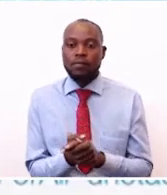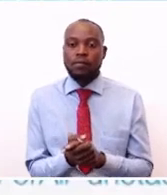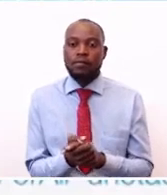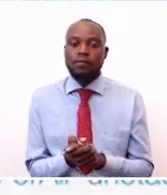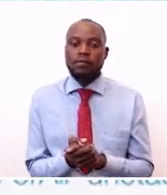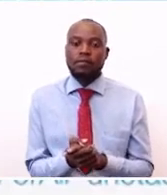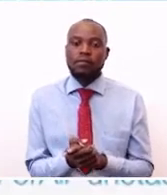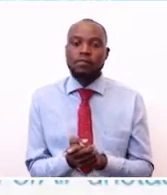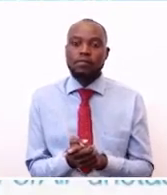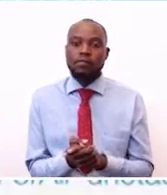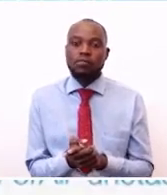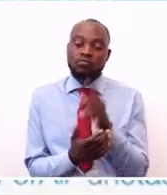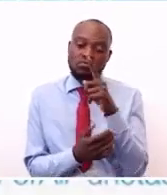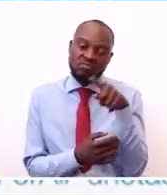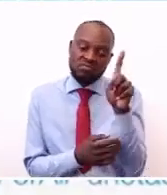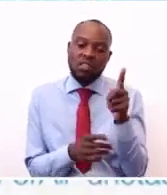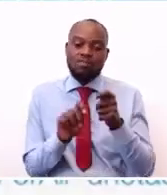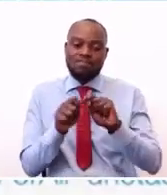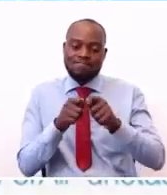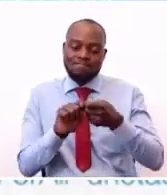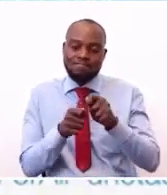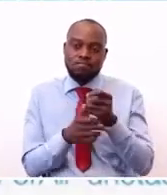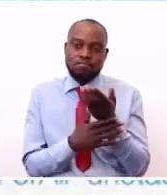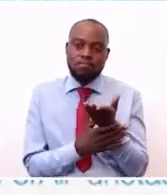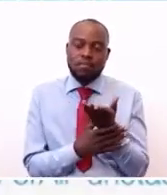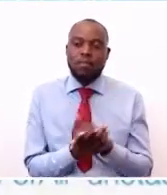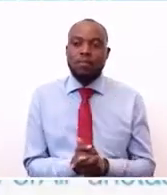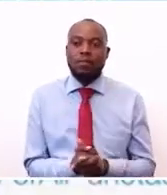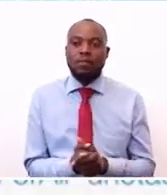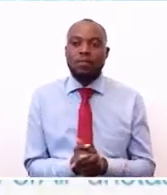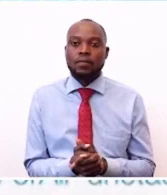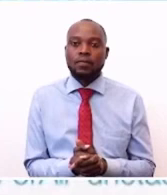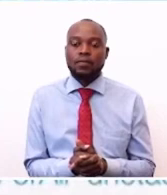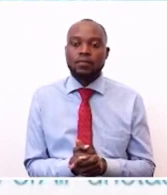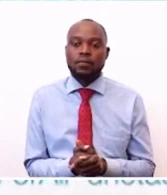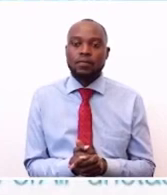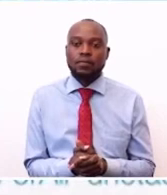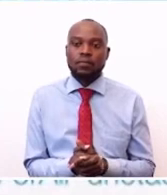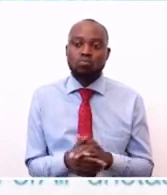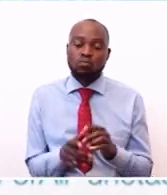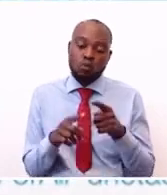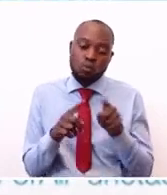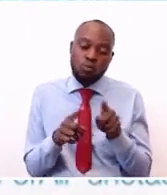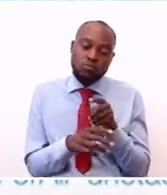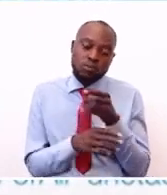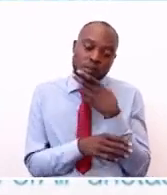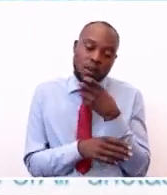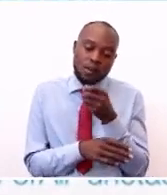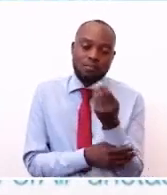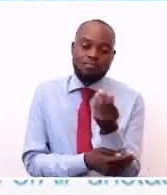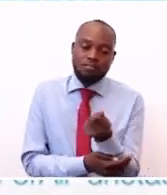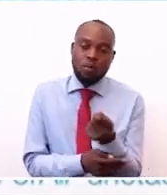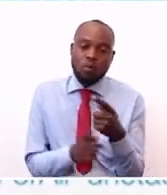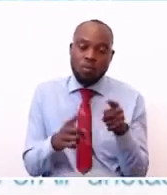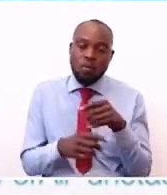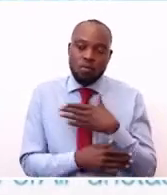a potential mechanism to address liquidity constraints in the global economy. But for